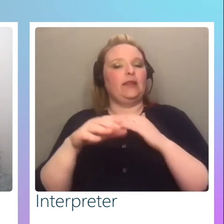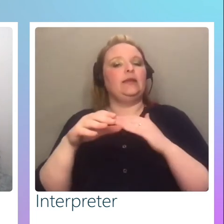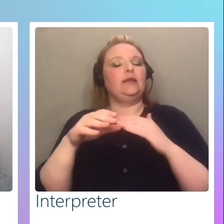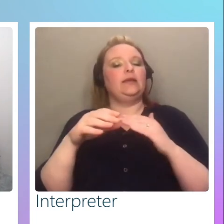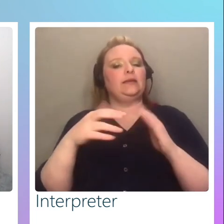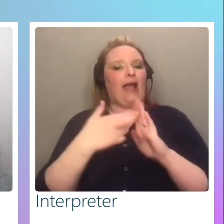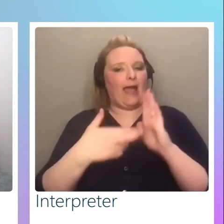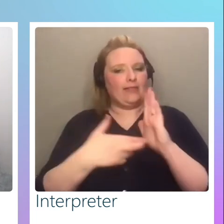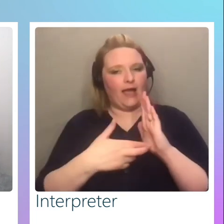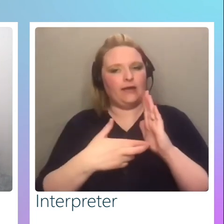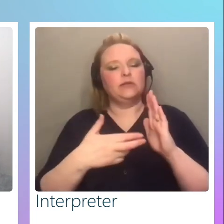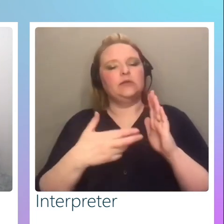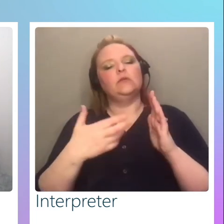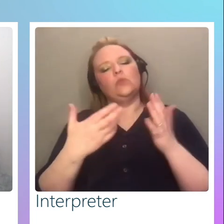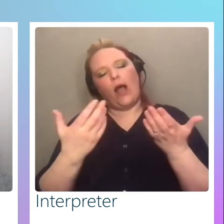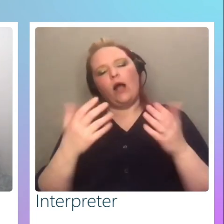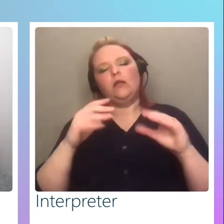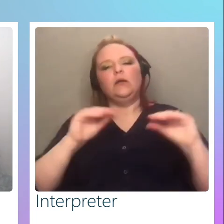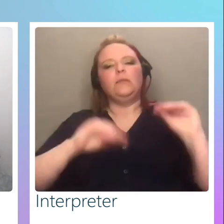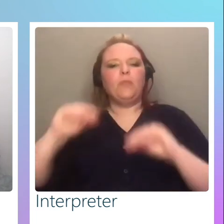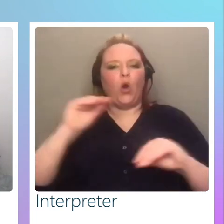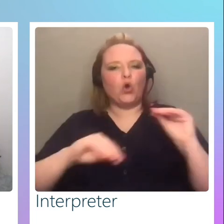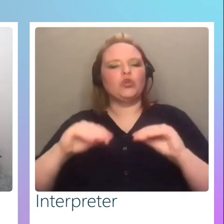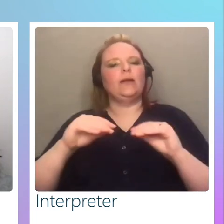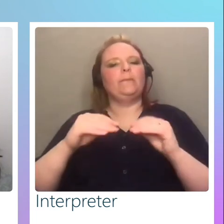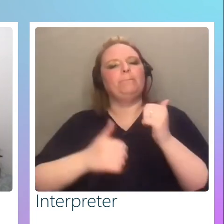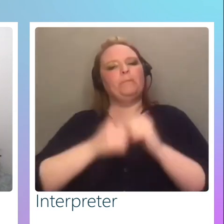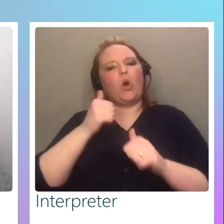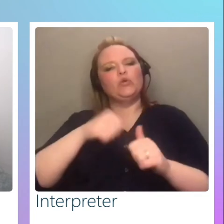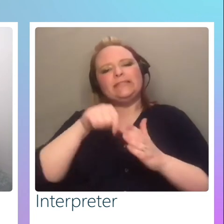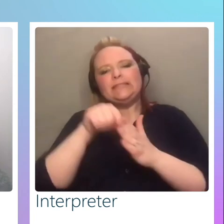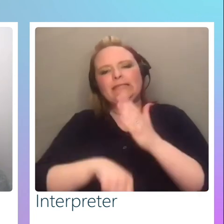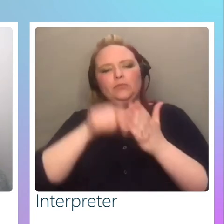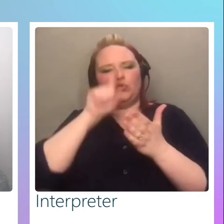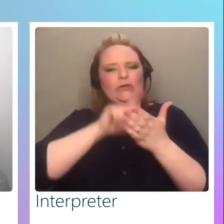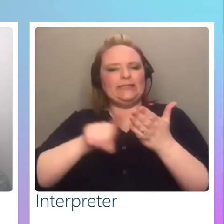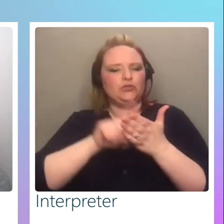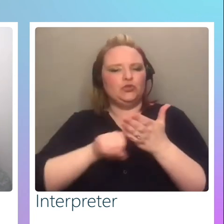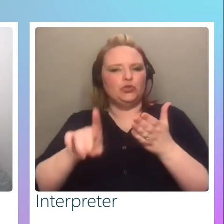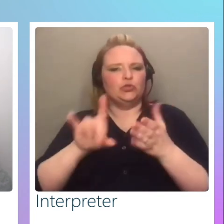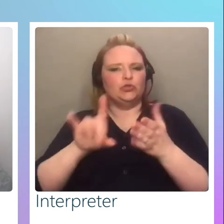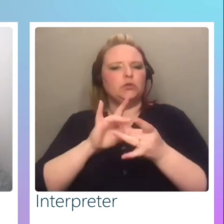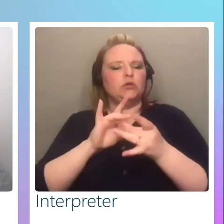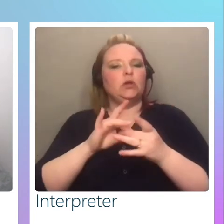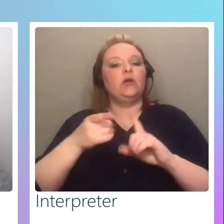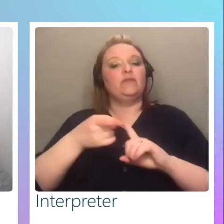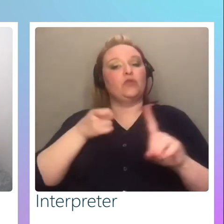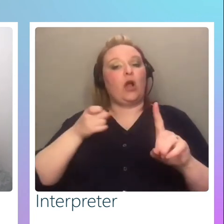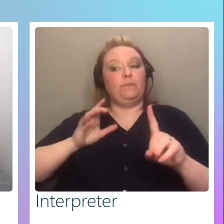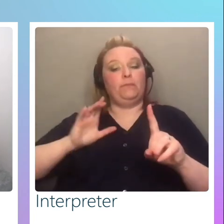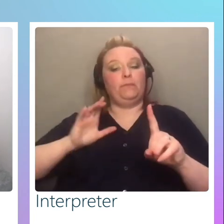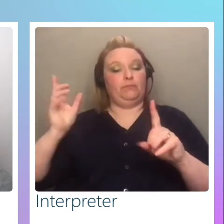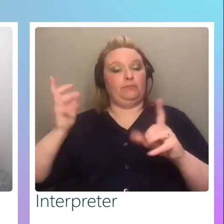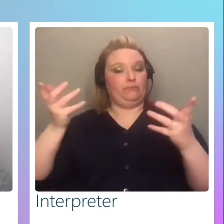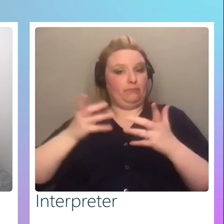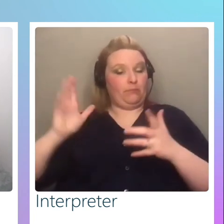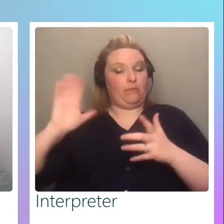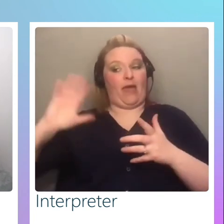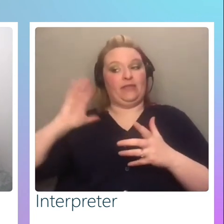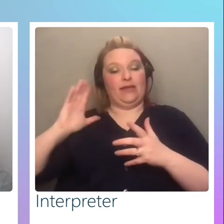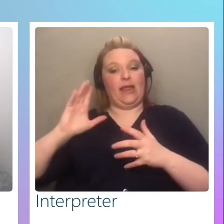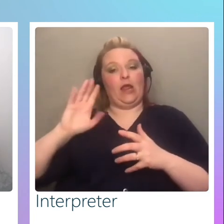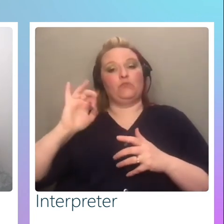has, or at least as far as the motion one goes, like the deepest research behind this. Essentially, it came from like back in the day of broadcast